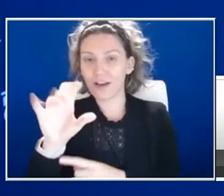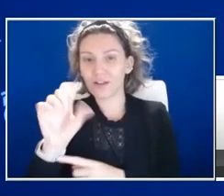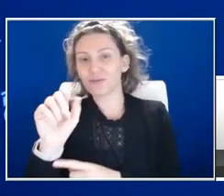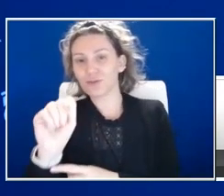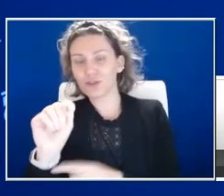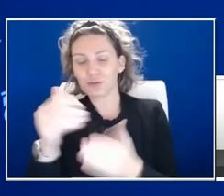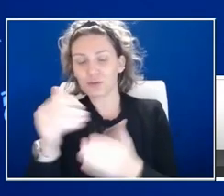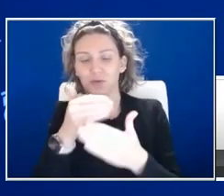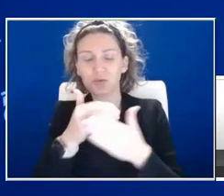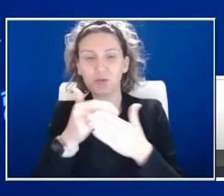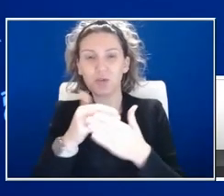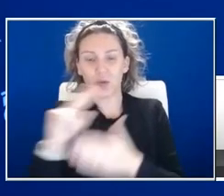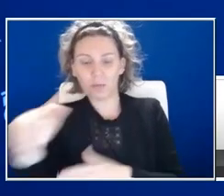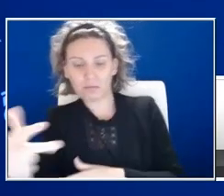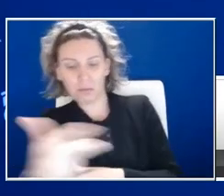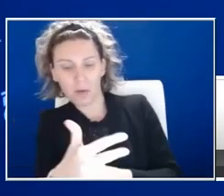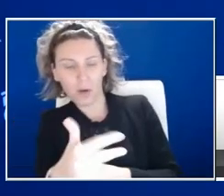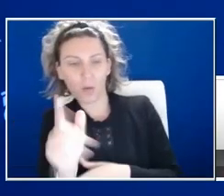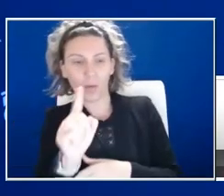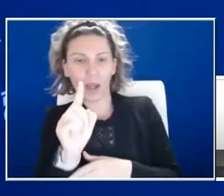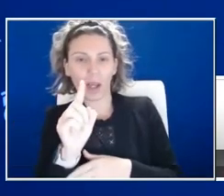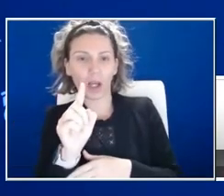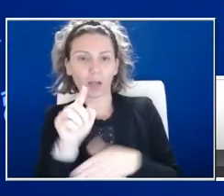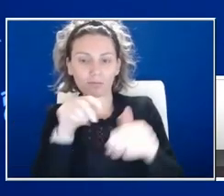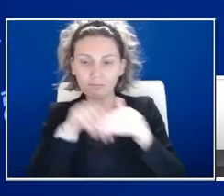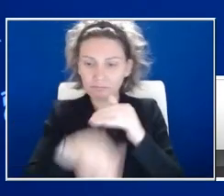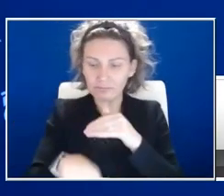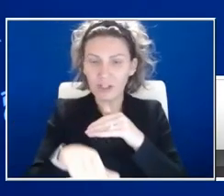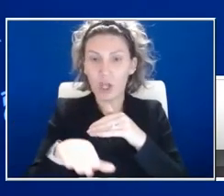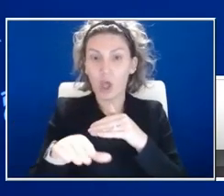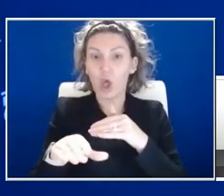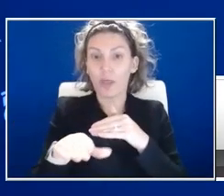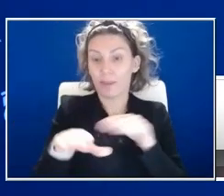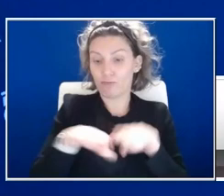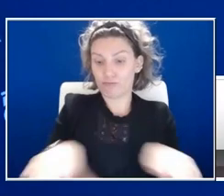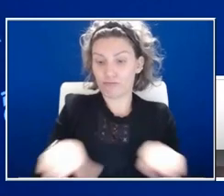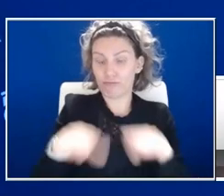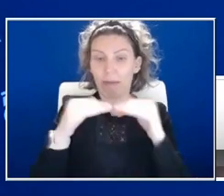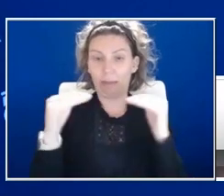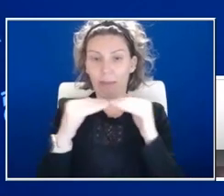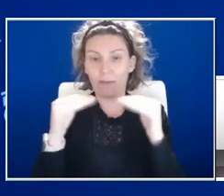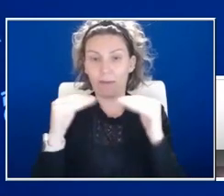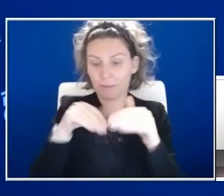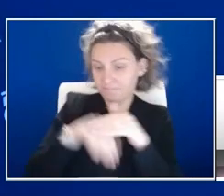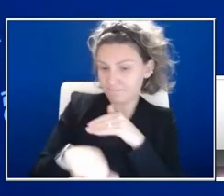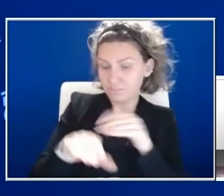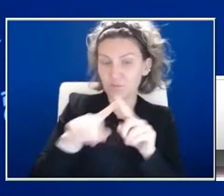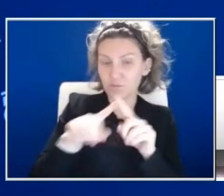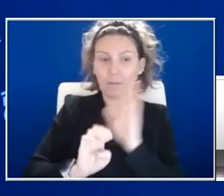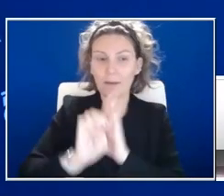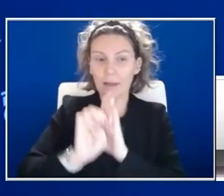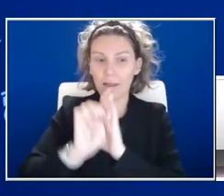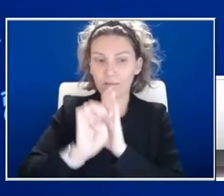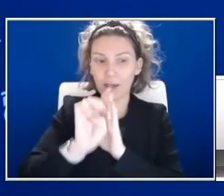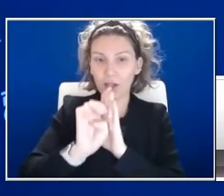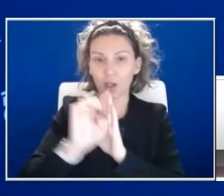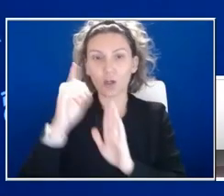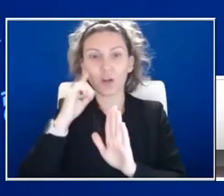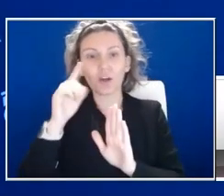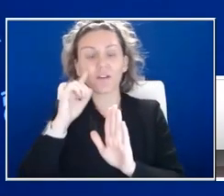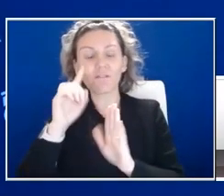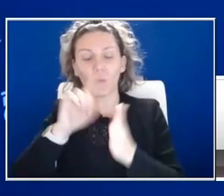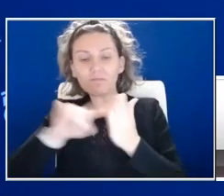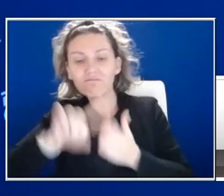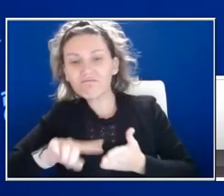drop off patients. They'll actually come in on the ground level and enter by an elevator up to triage on the first floor. And so it'll